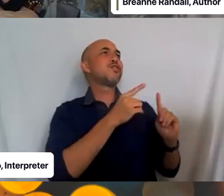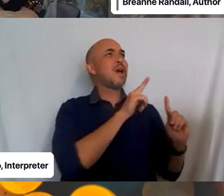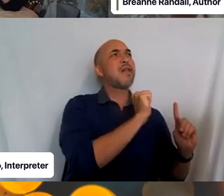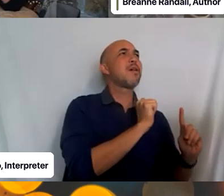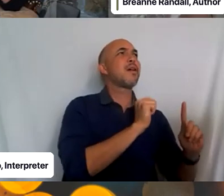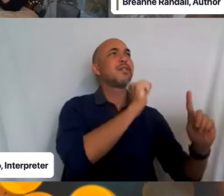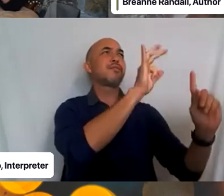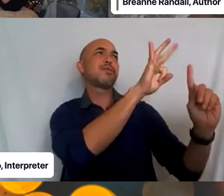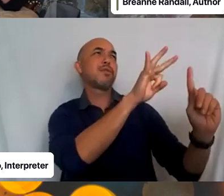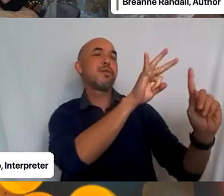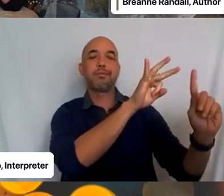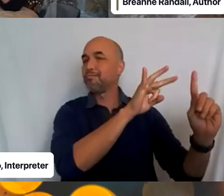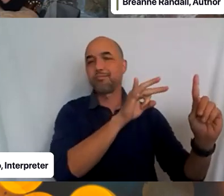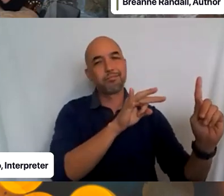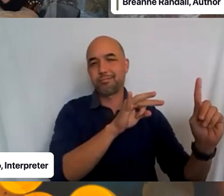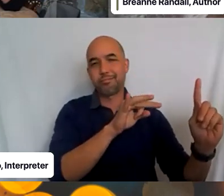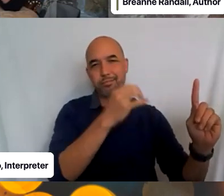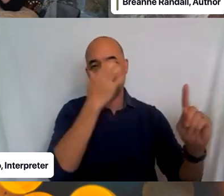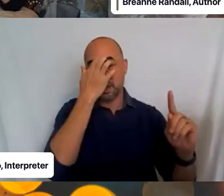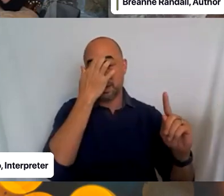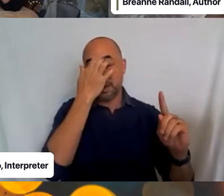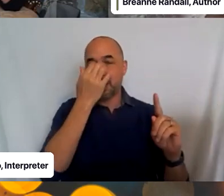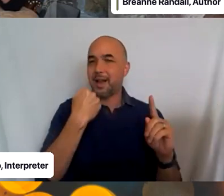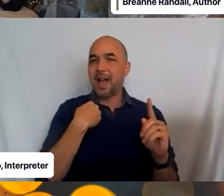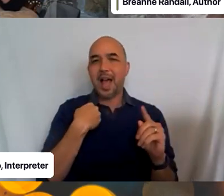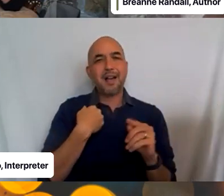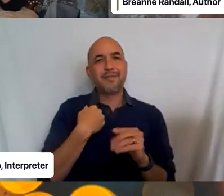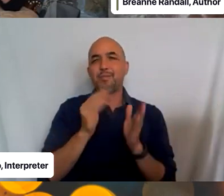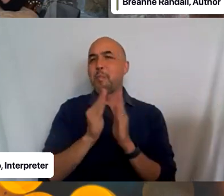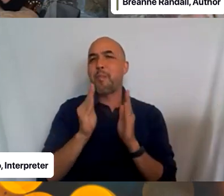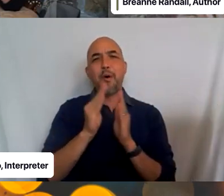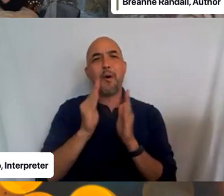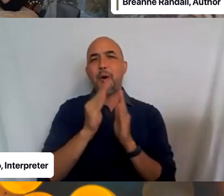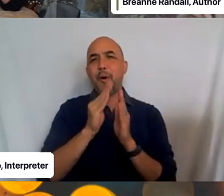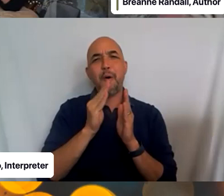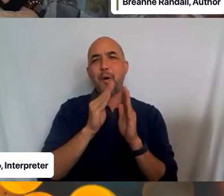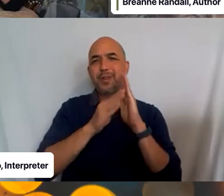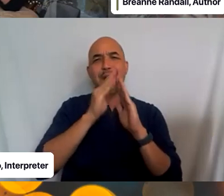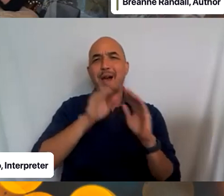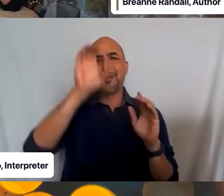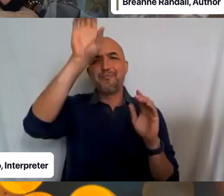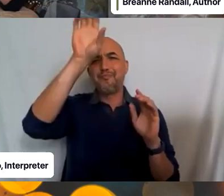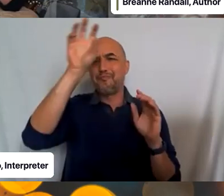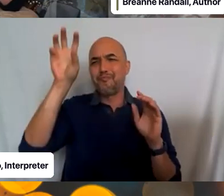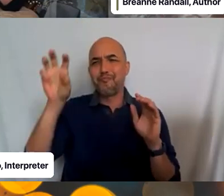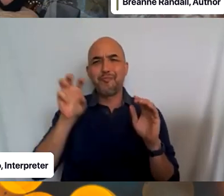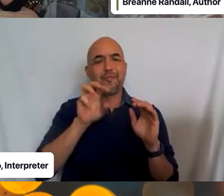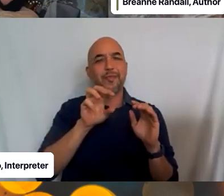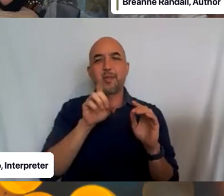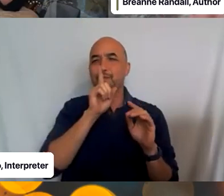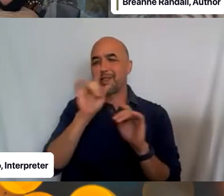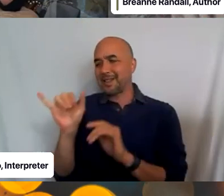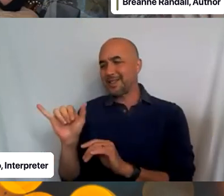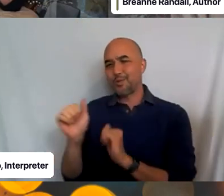But there are, you know, little pocket towns that are very similar, I would say, to a Southern kind of like, you